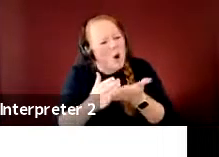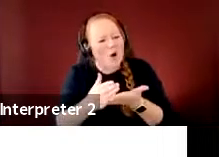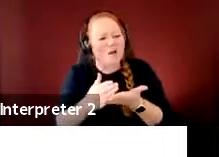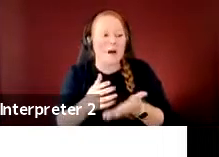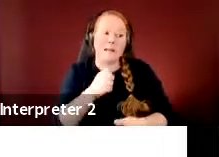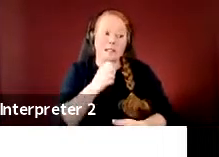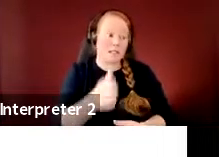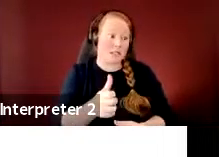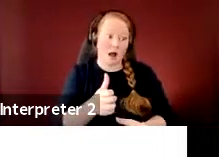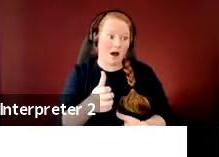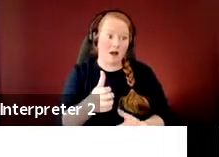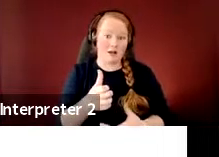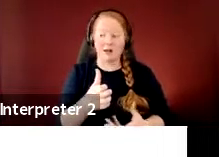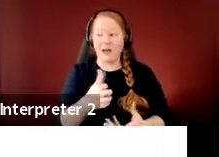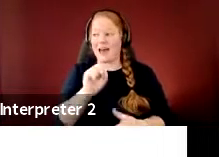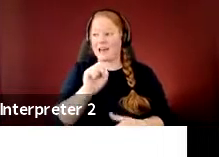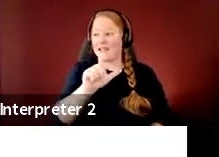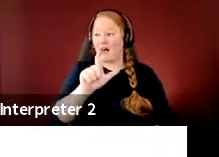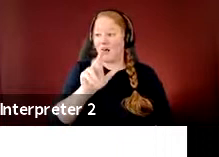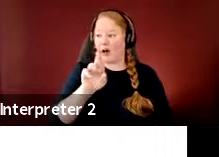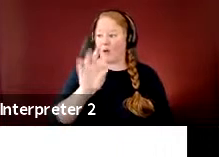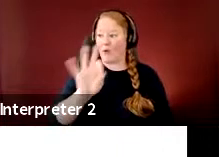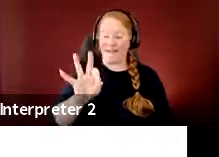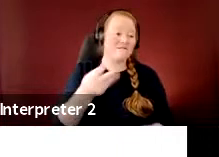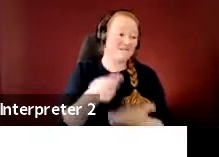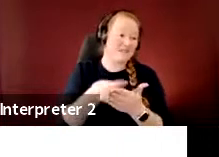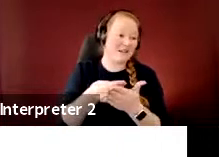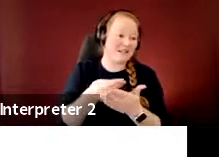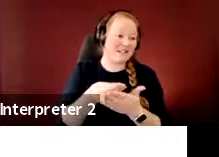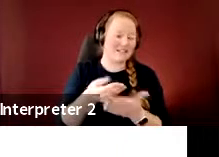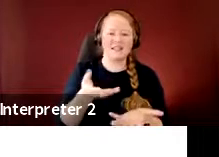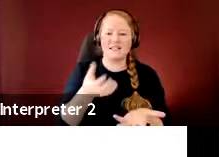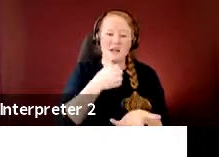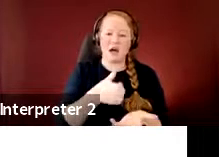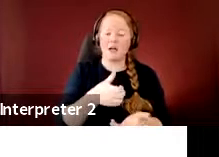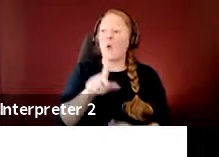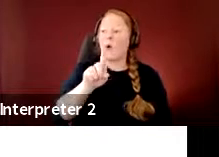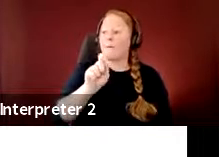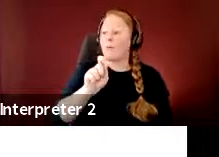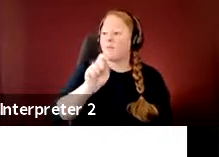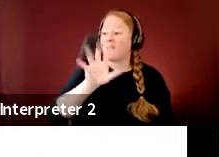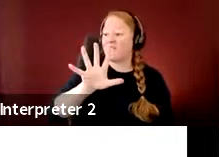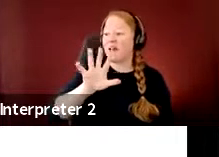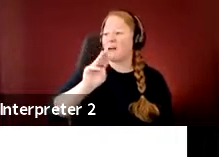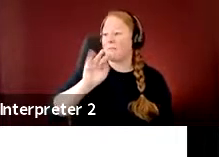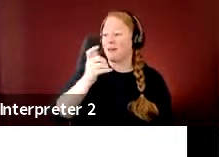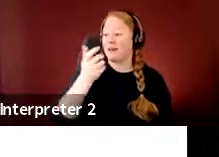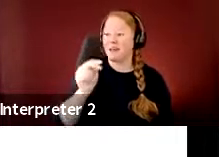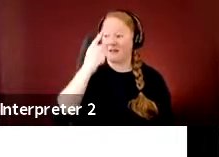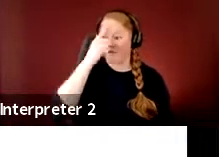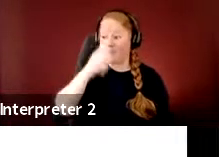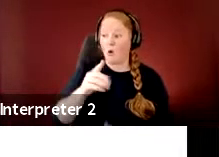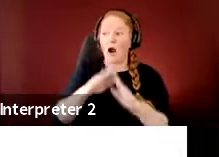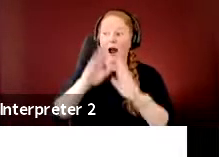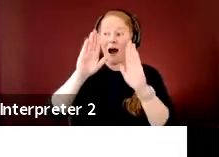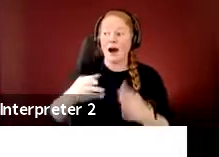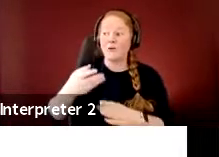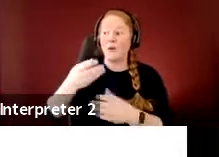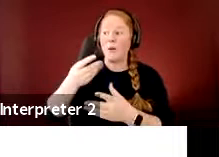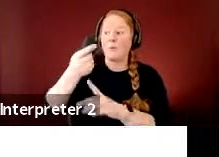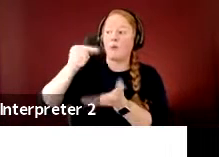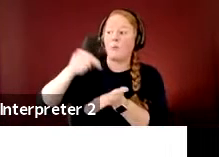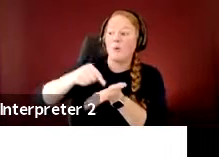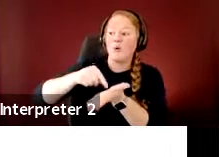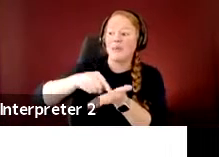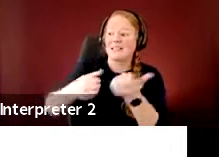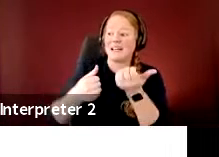SLFRF funding package. $1.5 million in mortgage assistance, $150,000 in real property tax